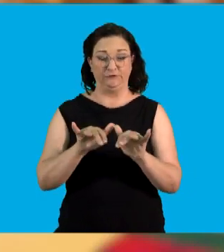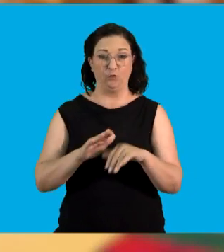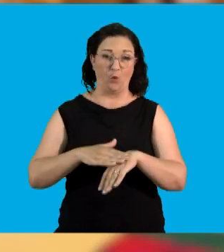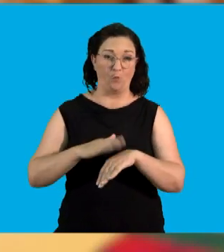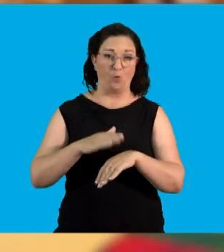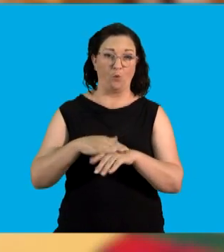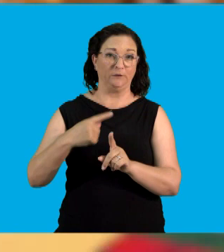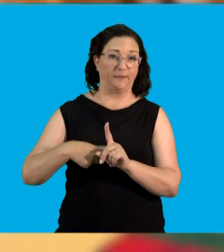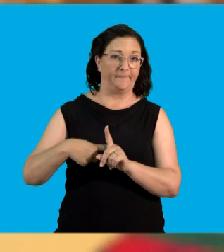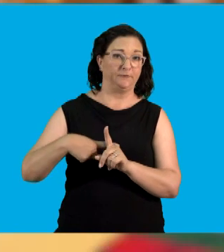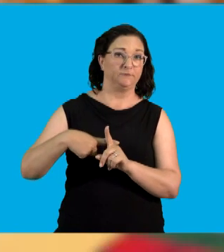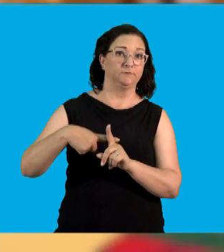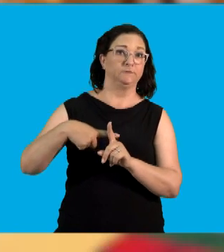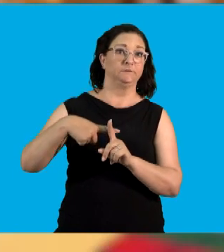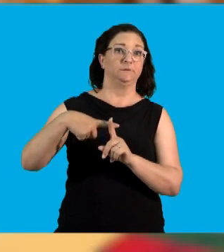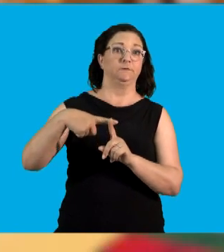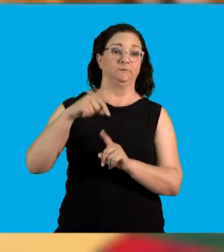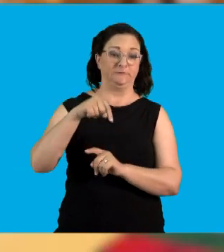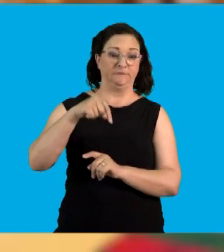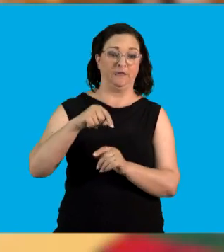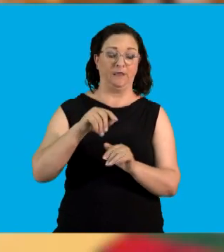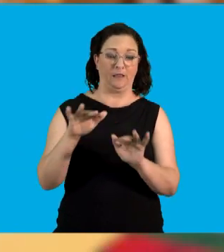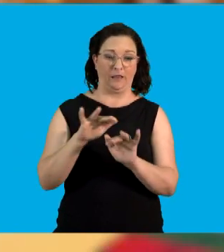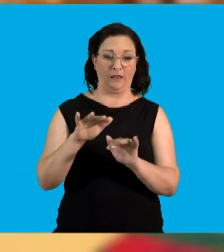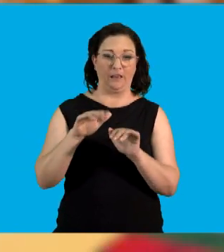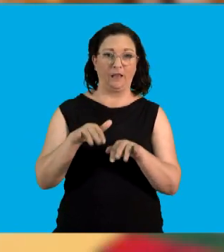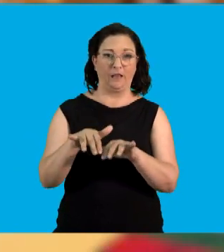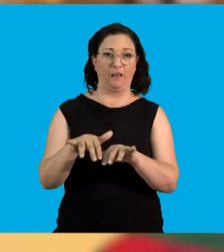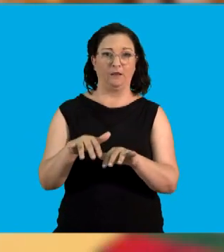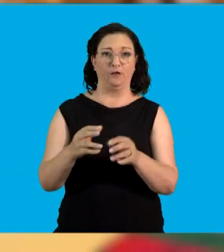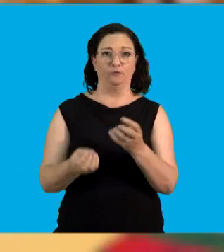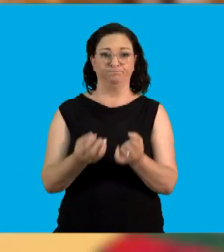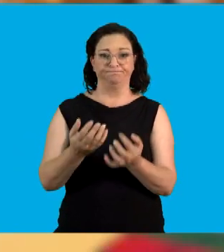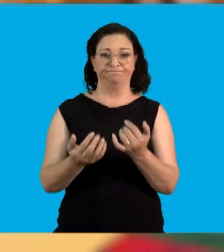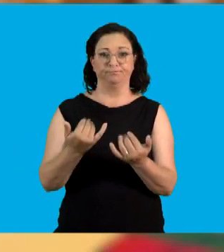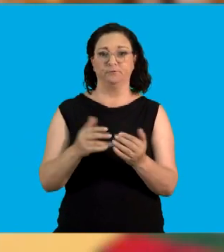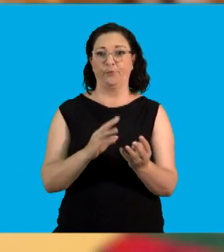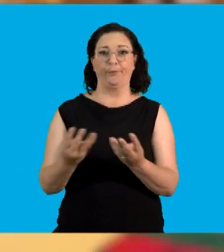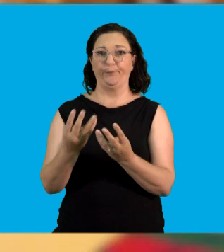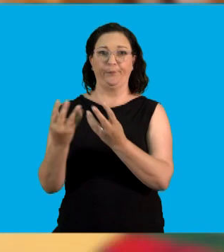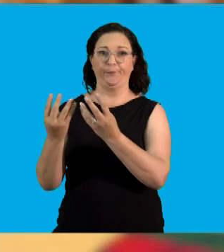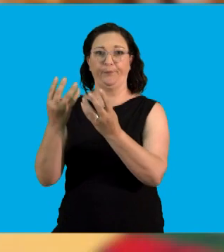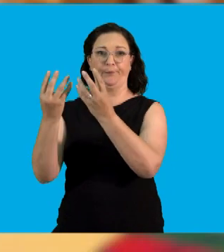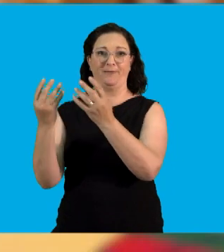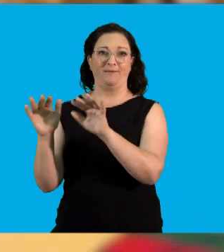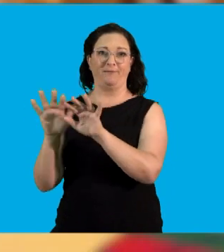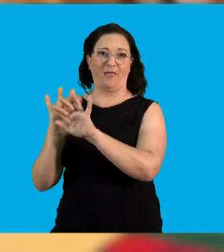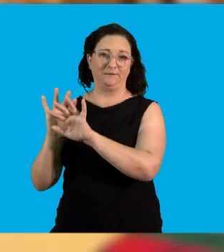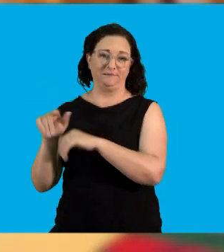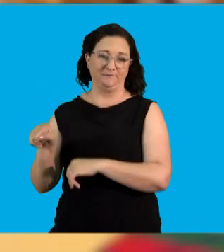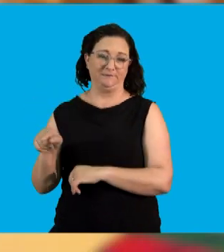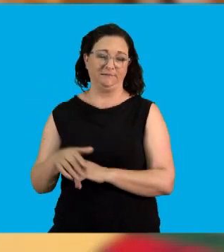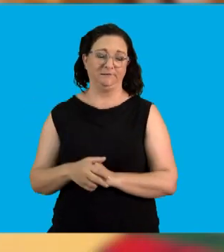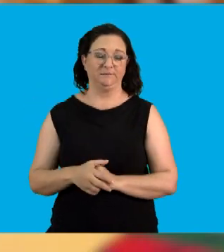temperature there, we are now going to get to a point whereby now that liquid is going to come to a boil and move into